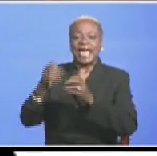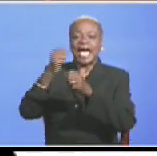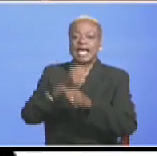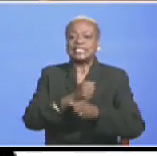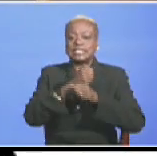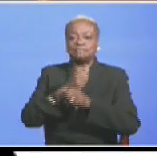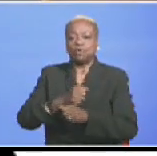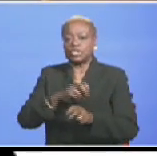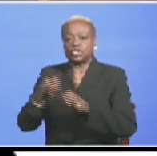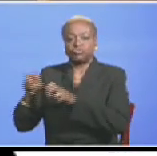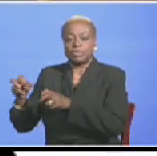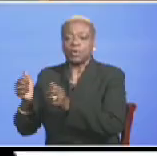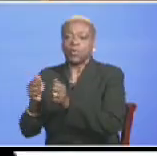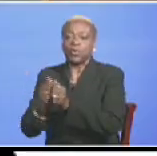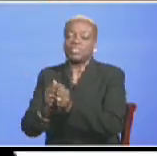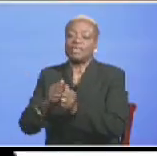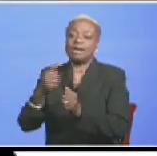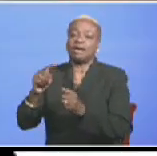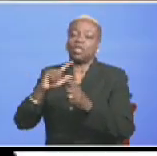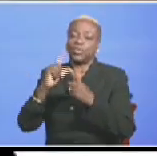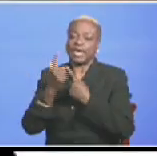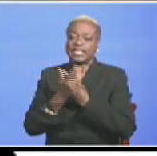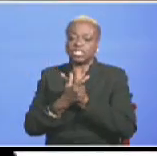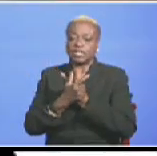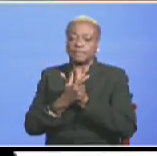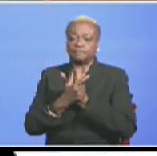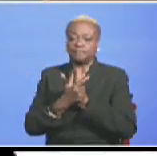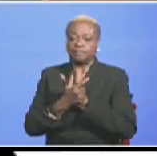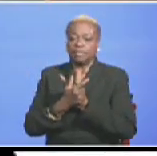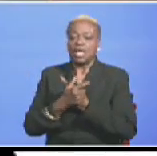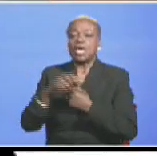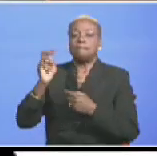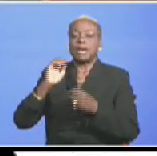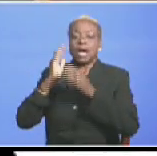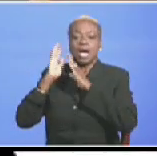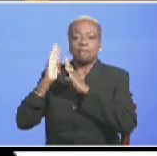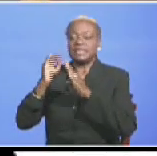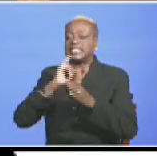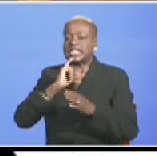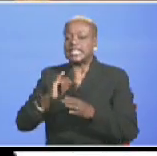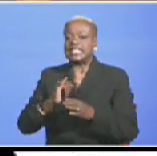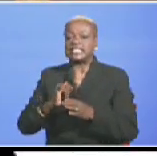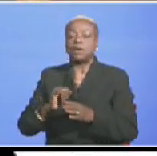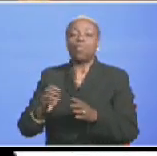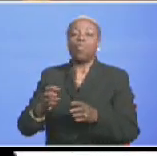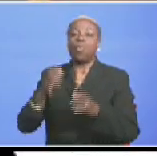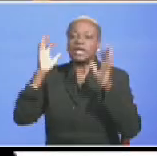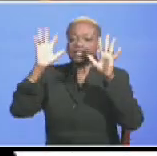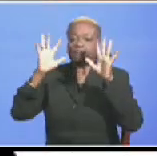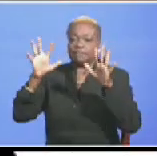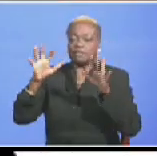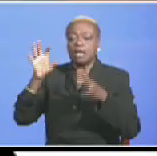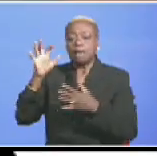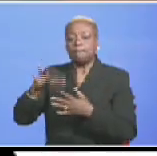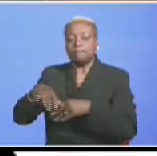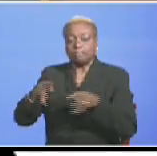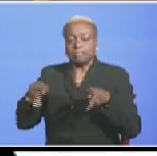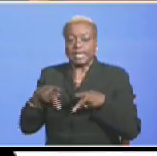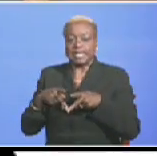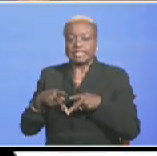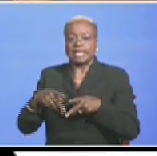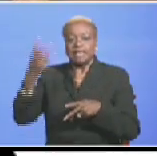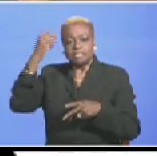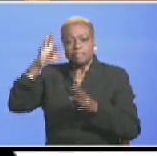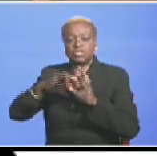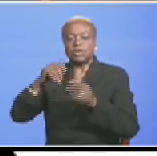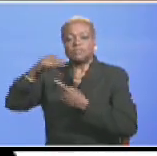vacation. Bahamas is perfect. We have so much going for us to make sure that this is a success. Ministry of Tourism